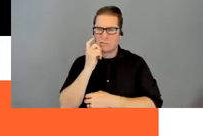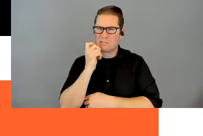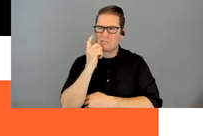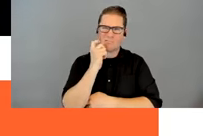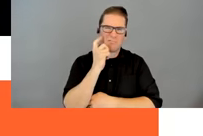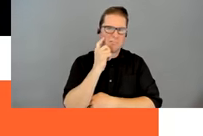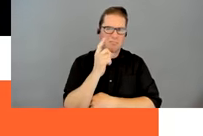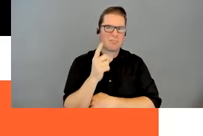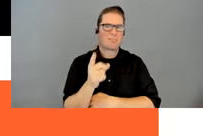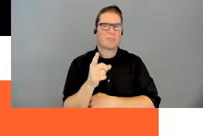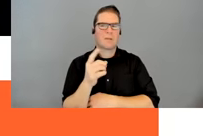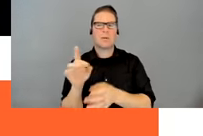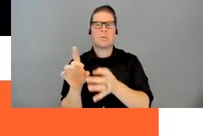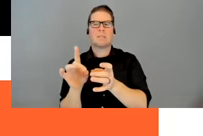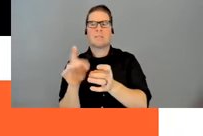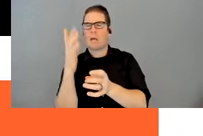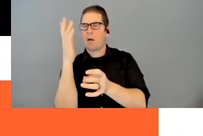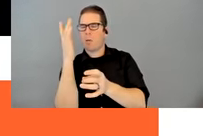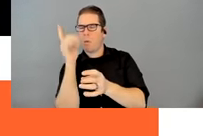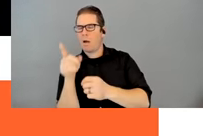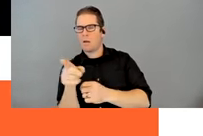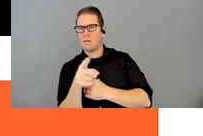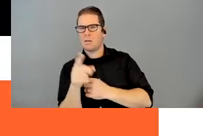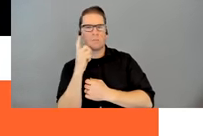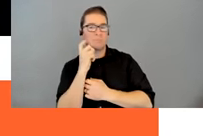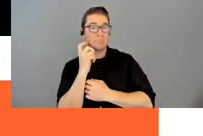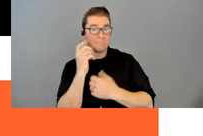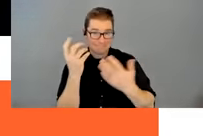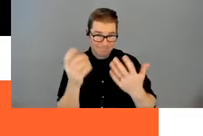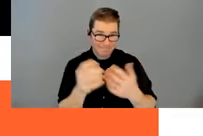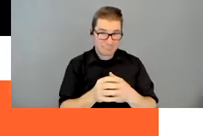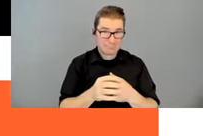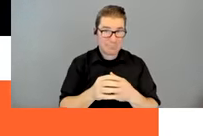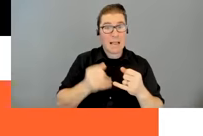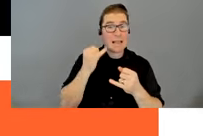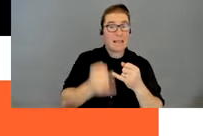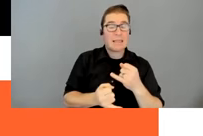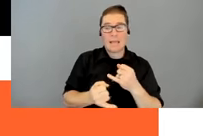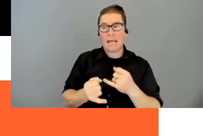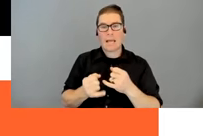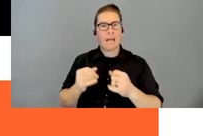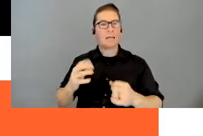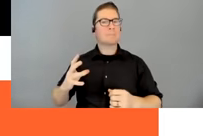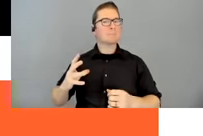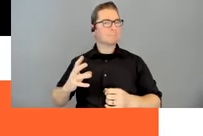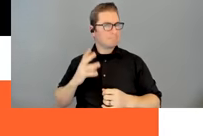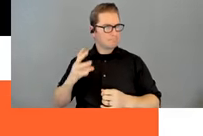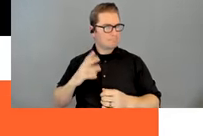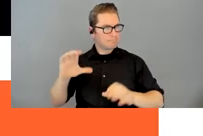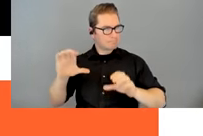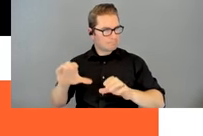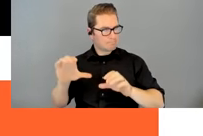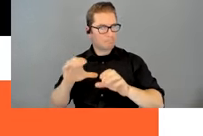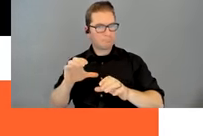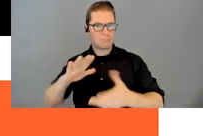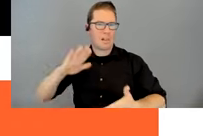student motives. And the last one, reduced professional efficacy, really just feeling like